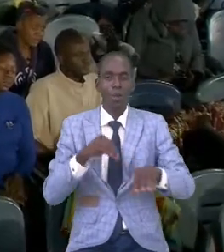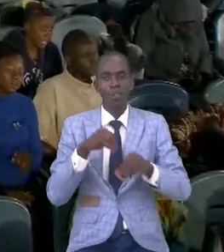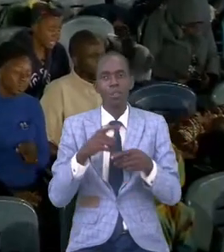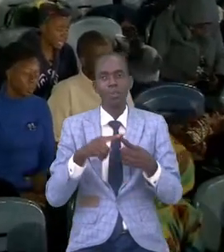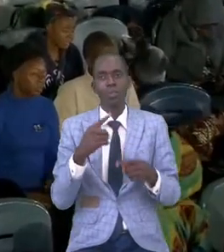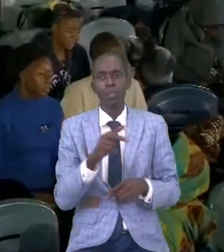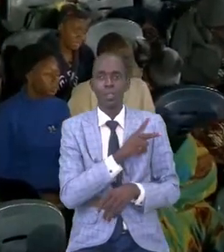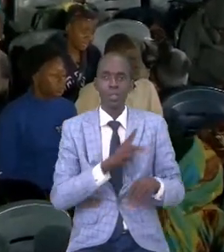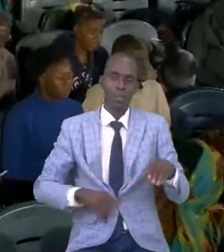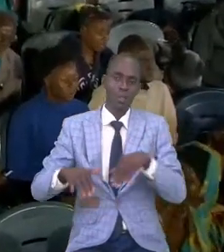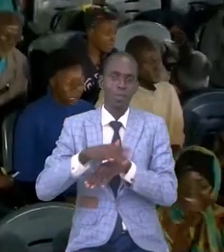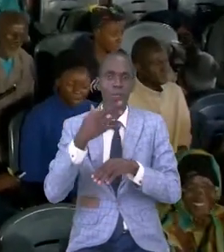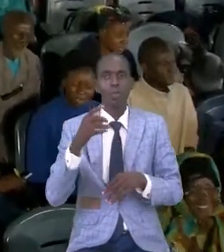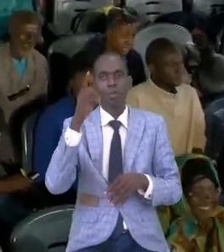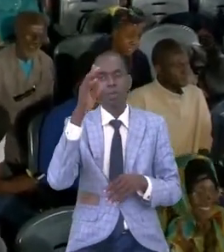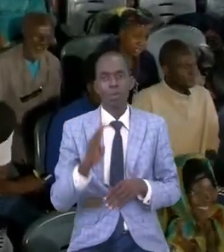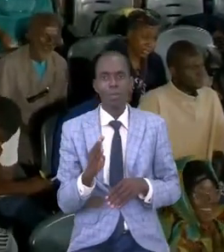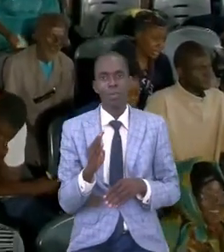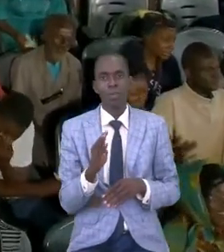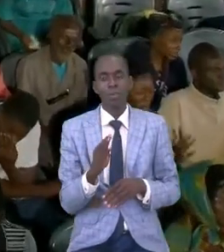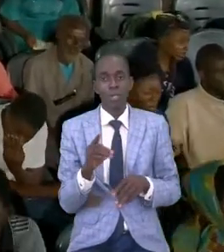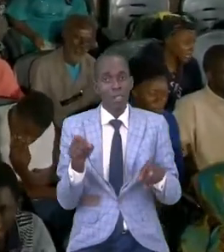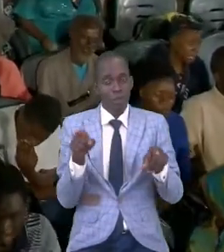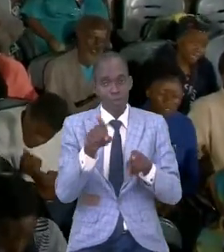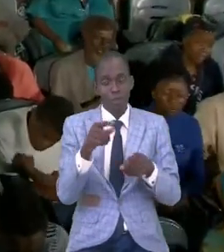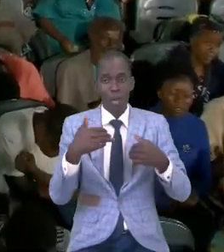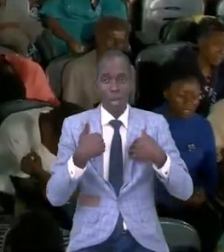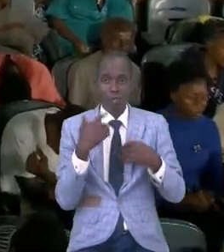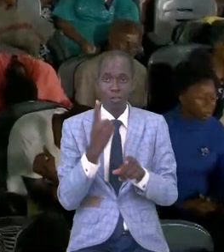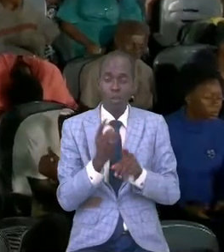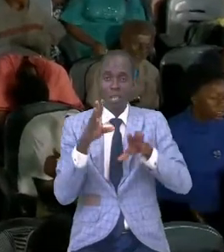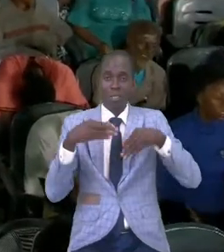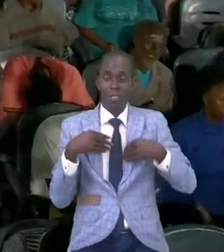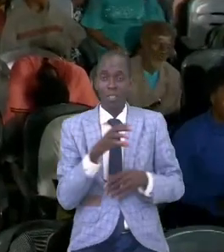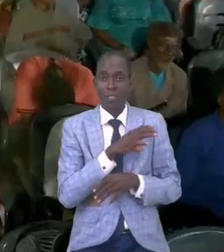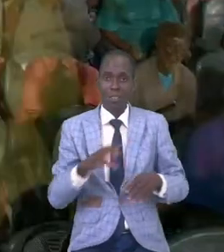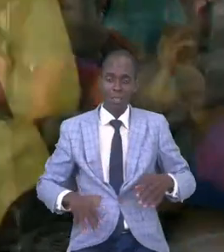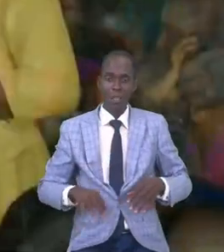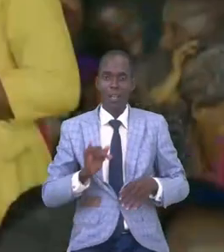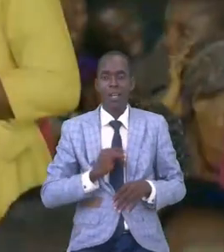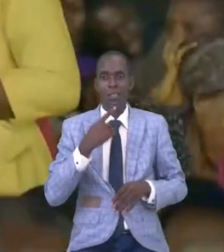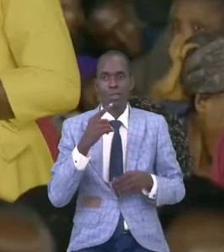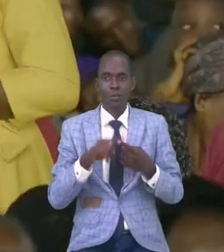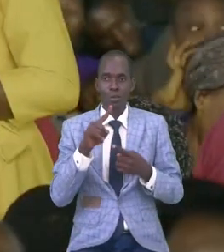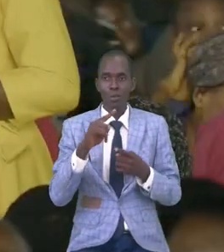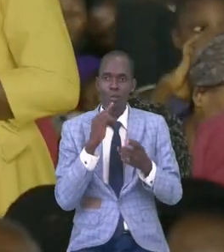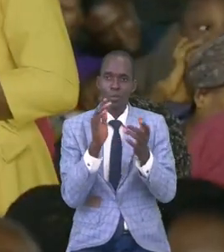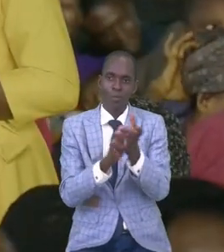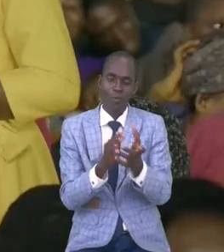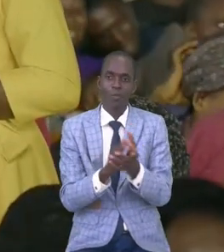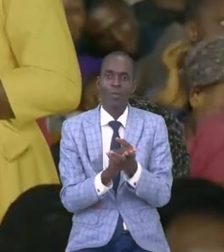God. Counselors, please take your position by all responders to the word of salvation.